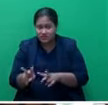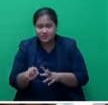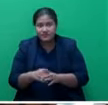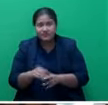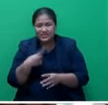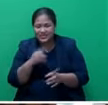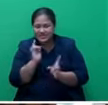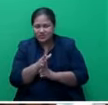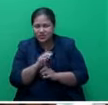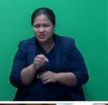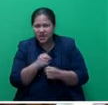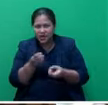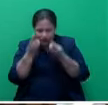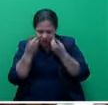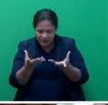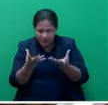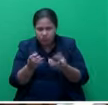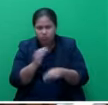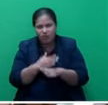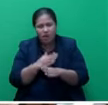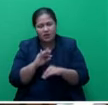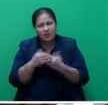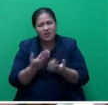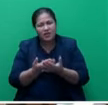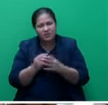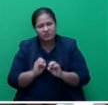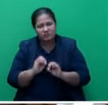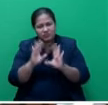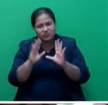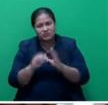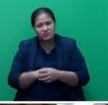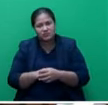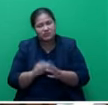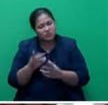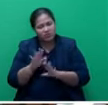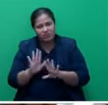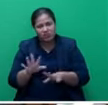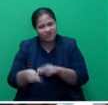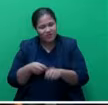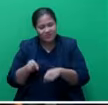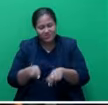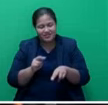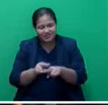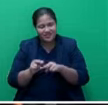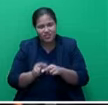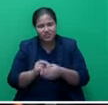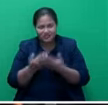specialization and demonstrating our commitment to eradicating systemic corruption in Fiji. Thank you, Mr. Speaker, sir.